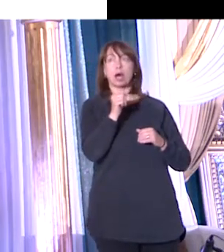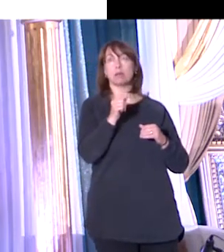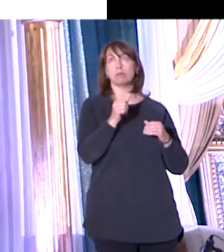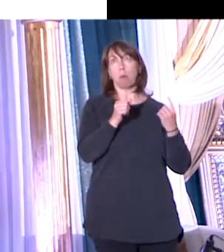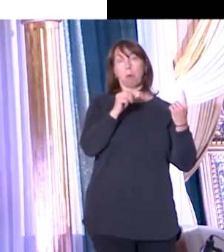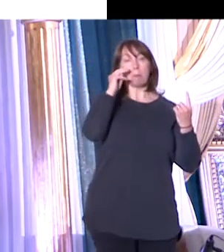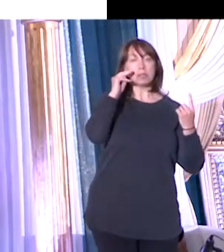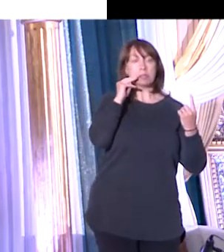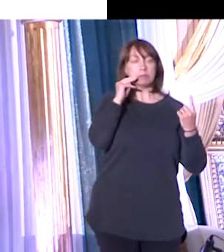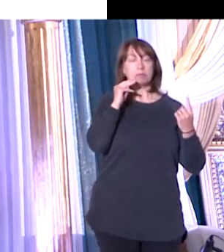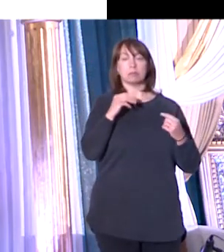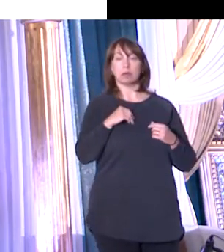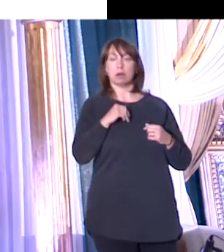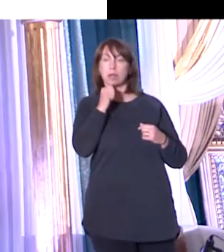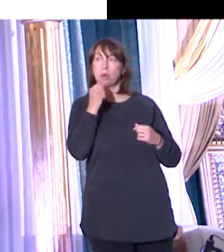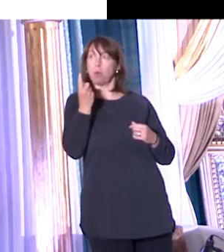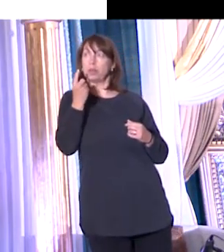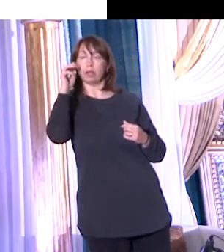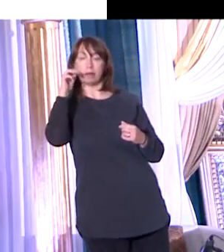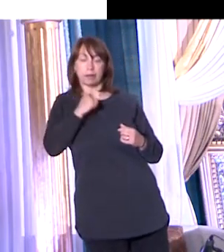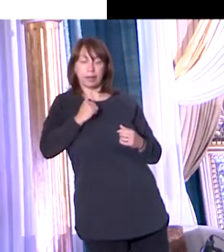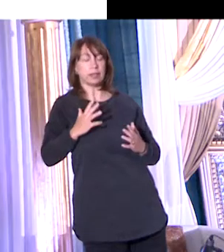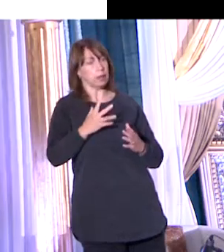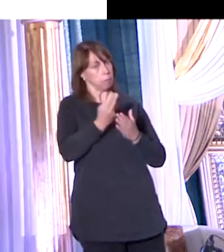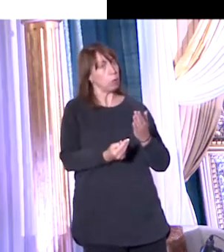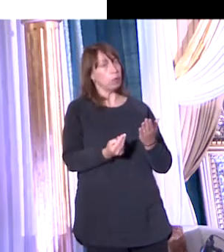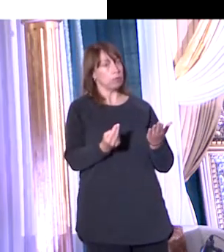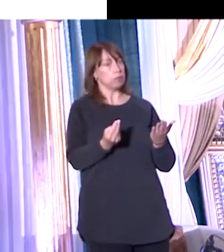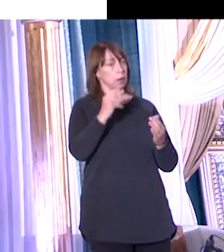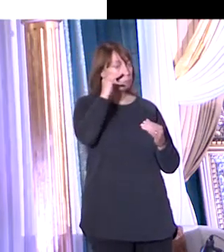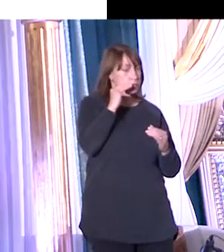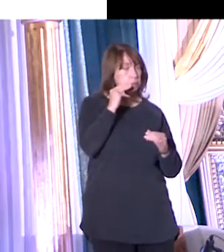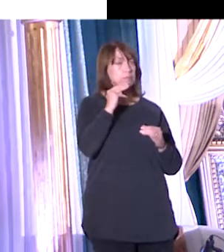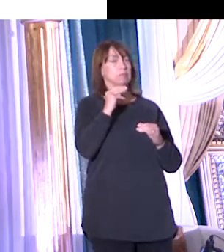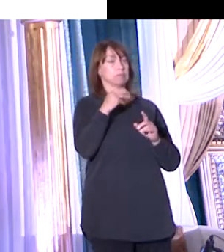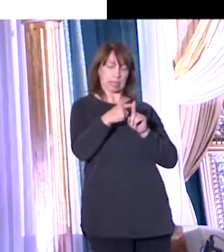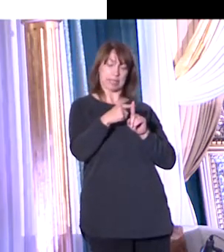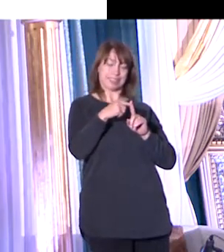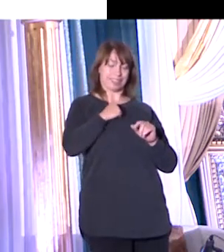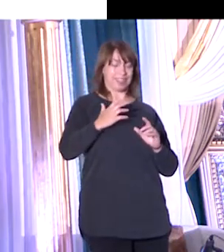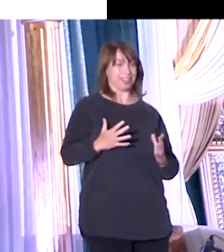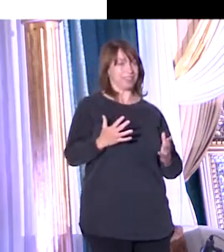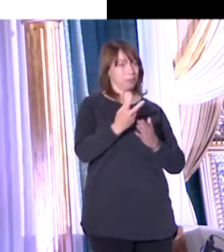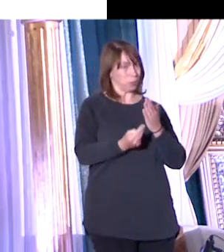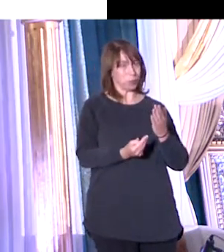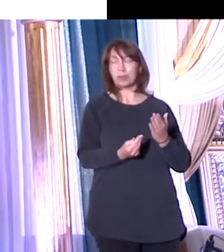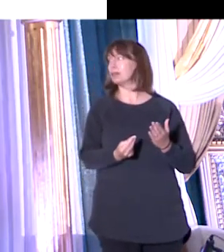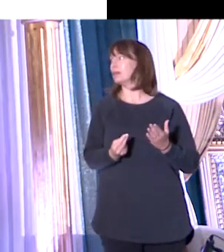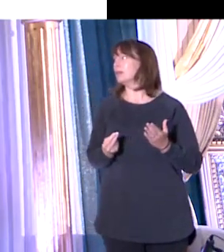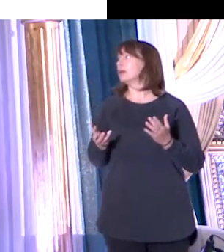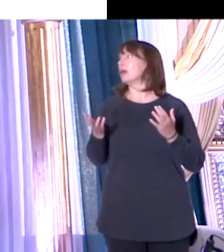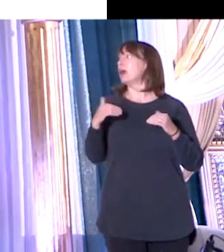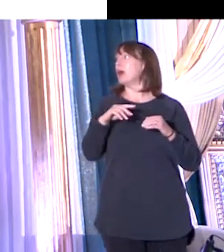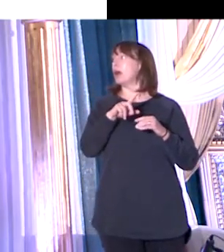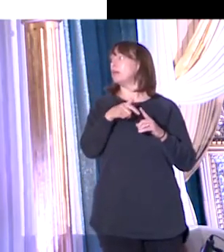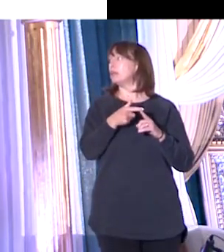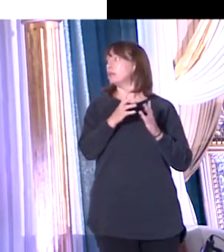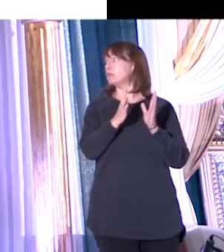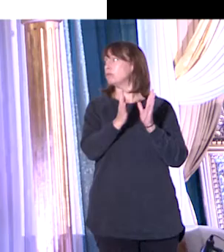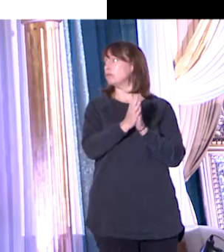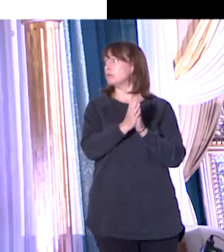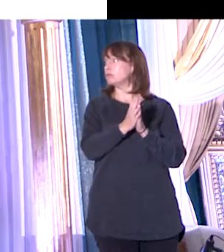another. We pushed the envelope on this a little bit farther and asked people who said both being Muslim and Canadian